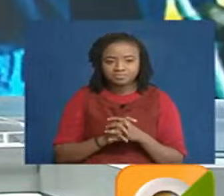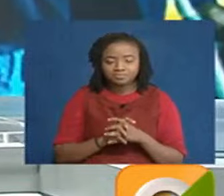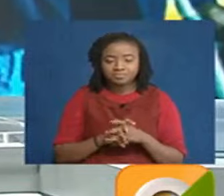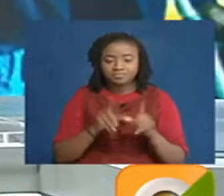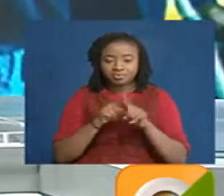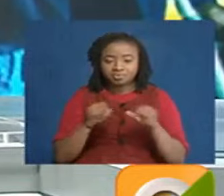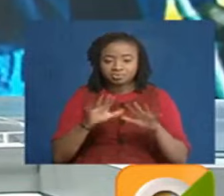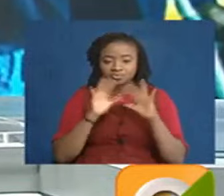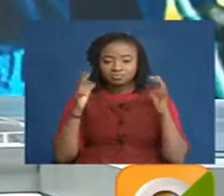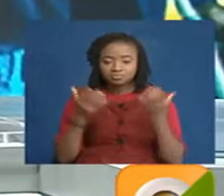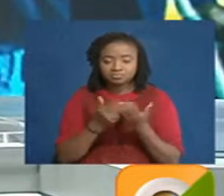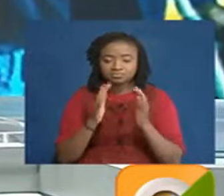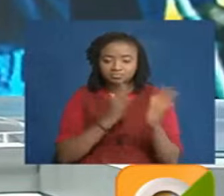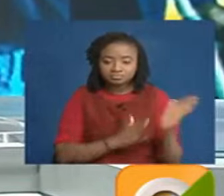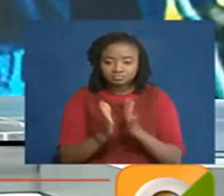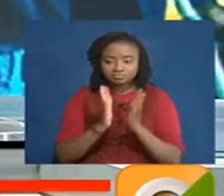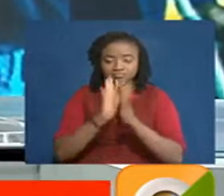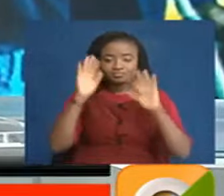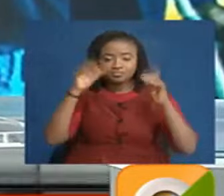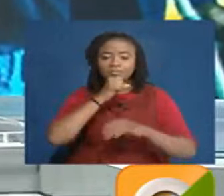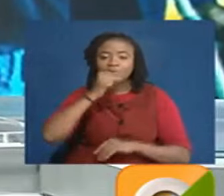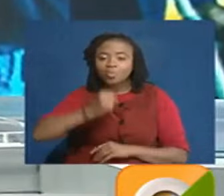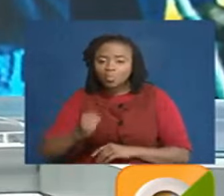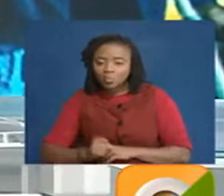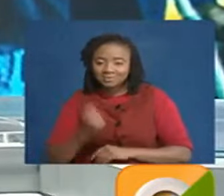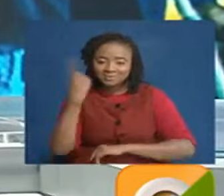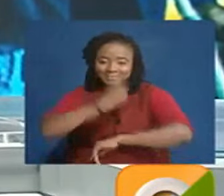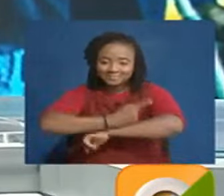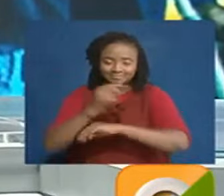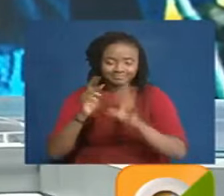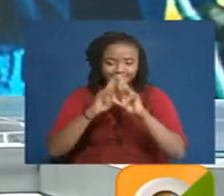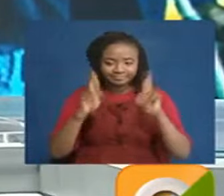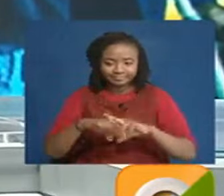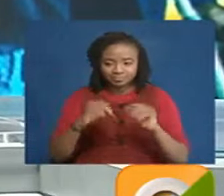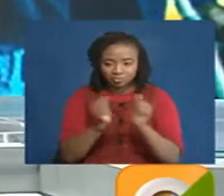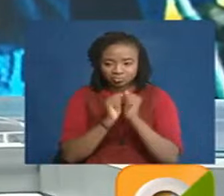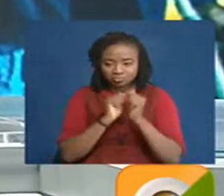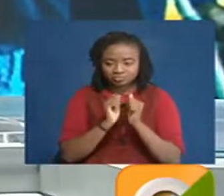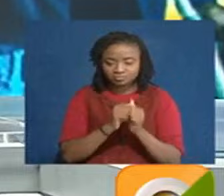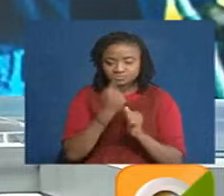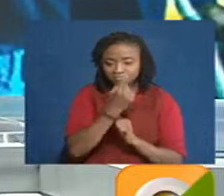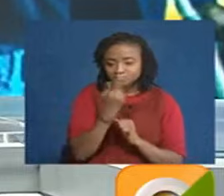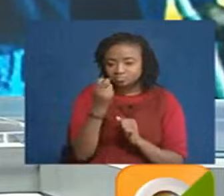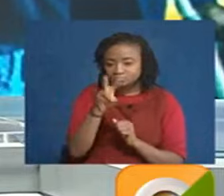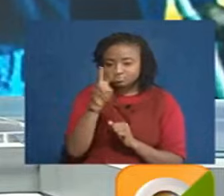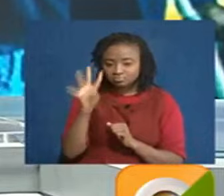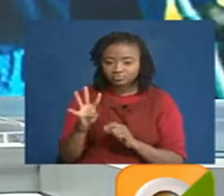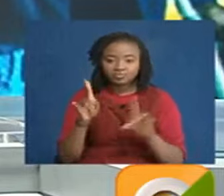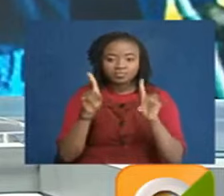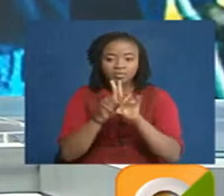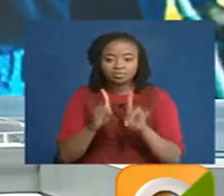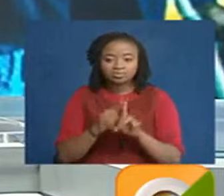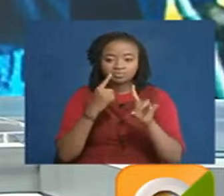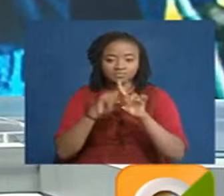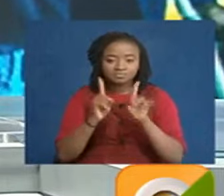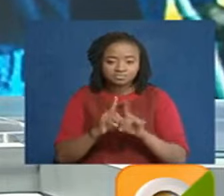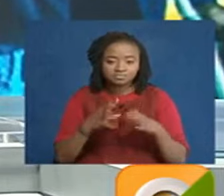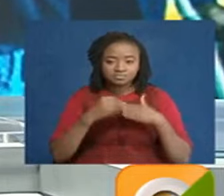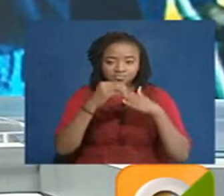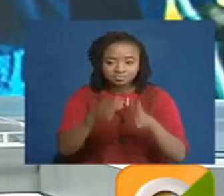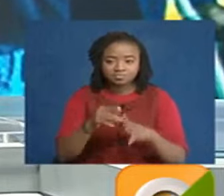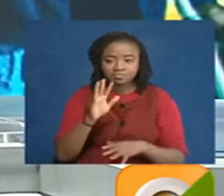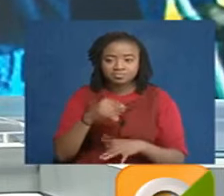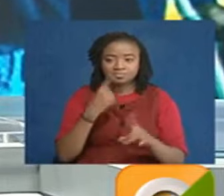prepares to mark the International Elderly Day on the 1st of October 2024, hundreds of elders from Bobasi constituency